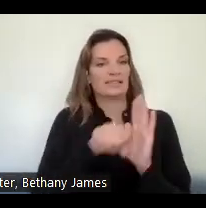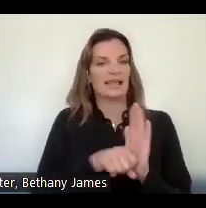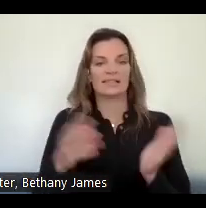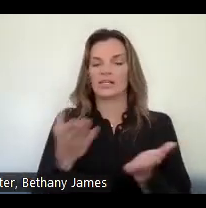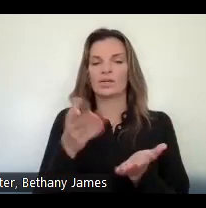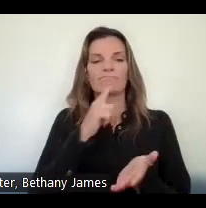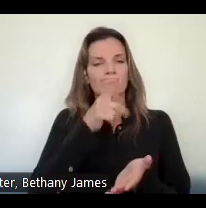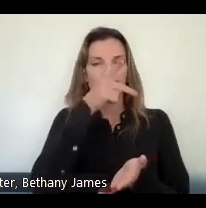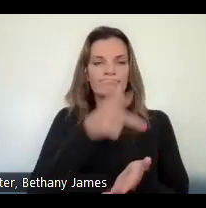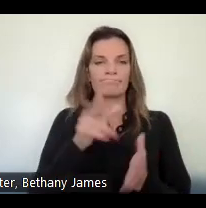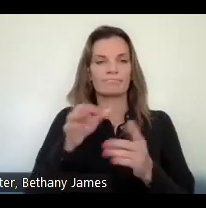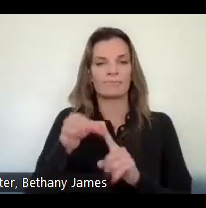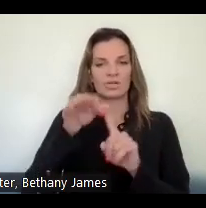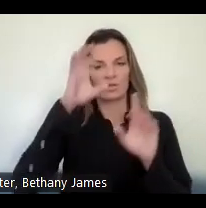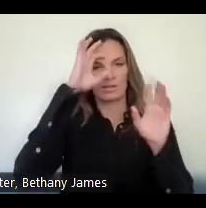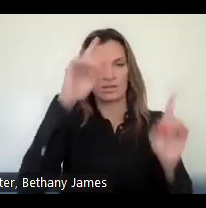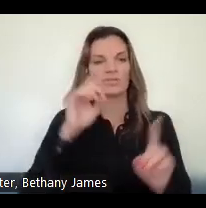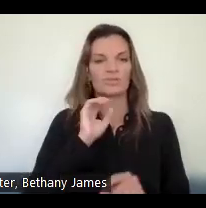schools.